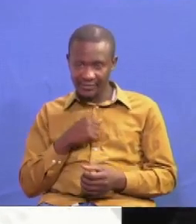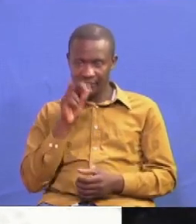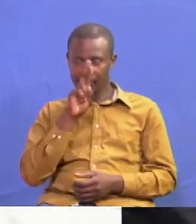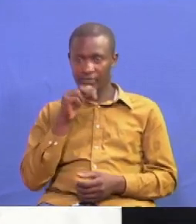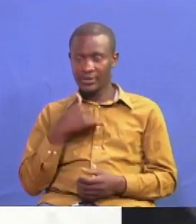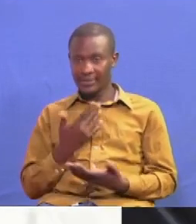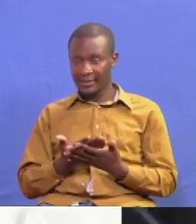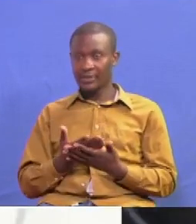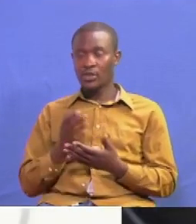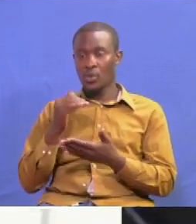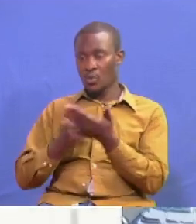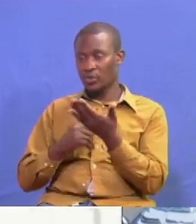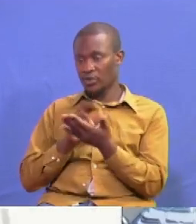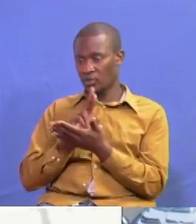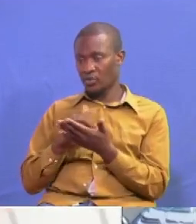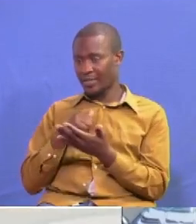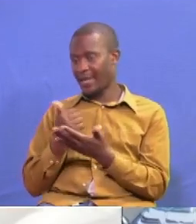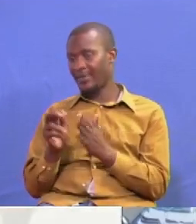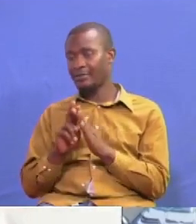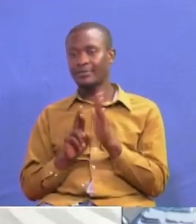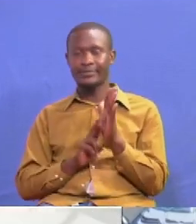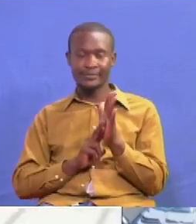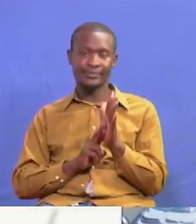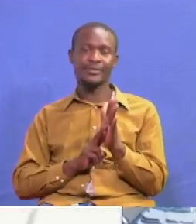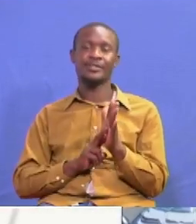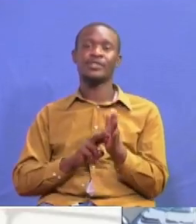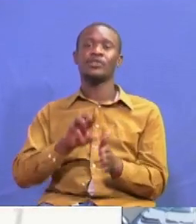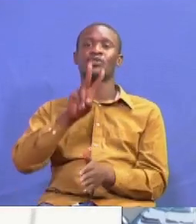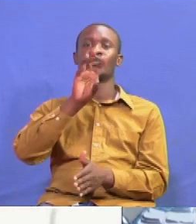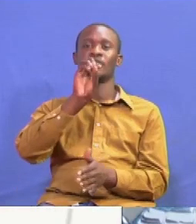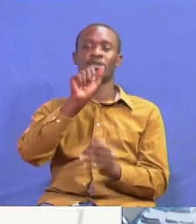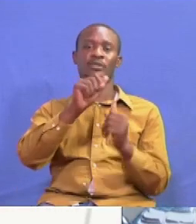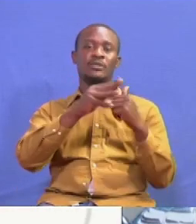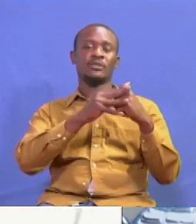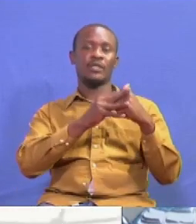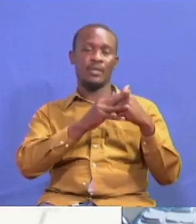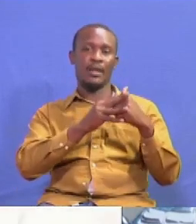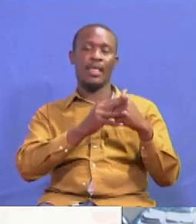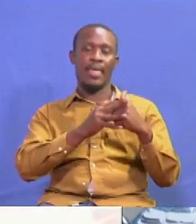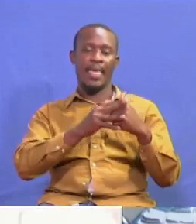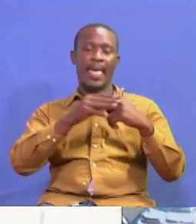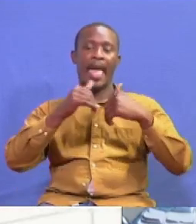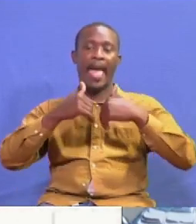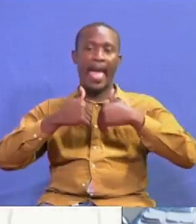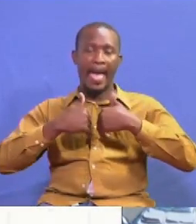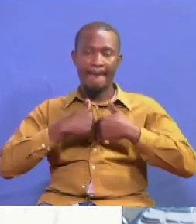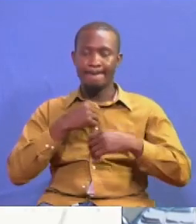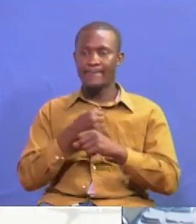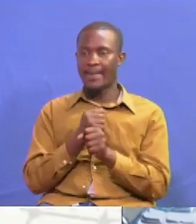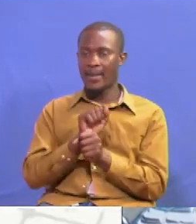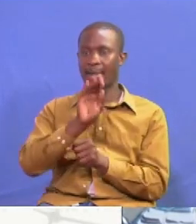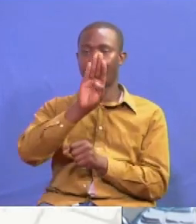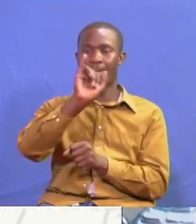content filtering, and other rules. Data Protection Act of 2019, as supplemented by